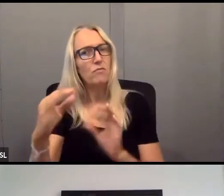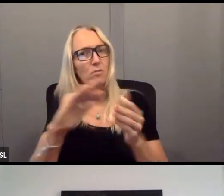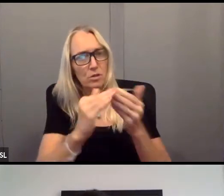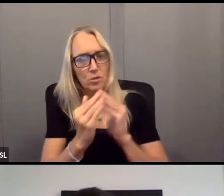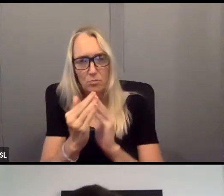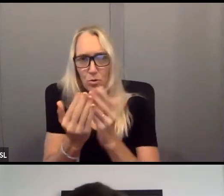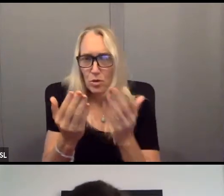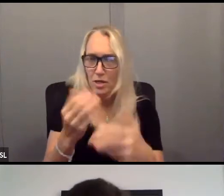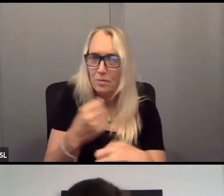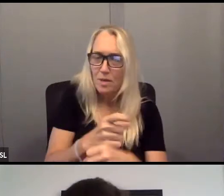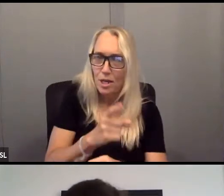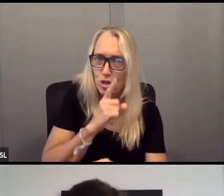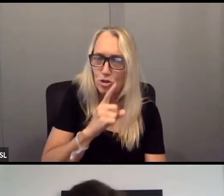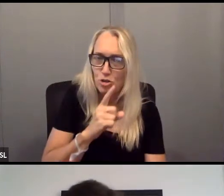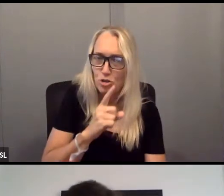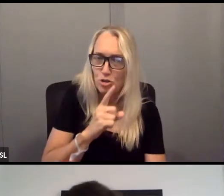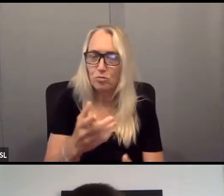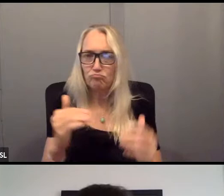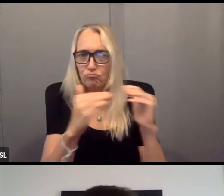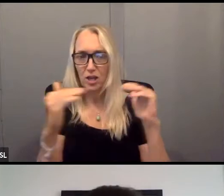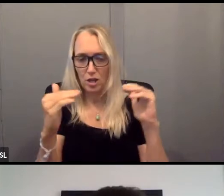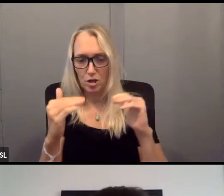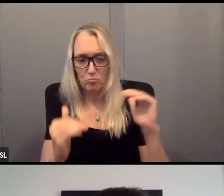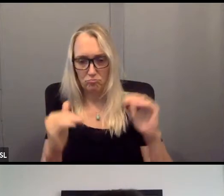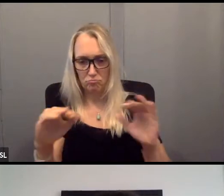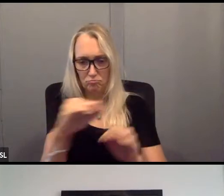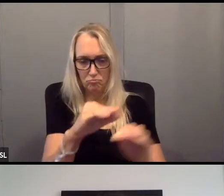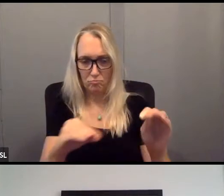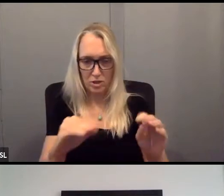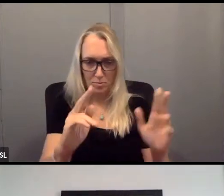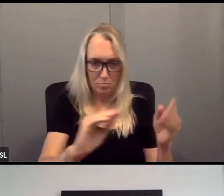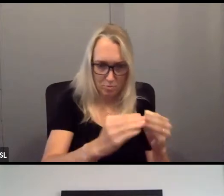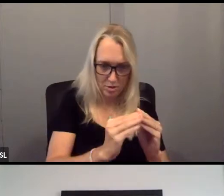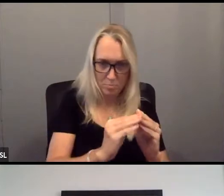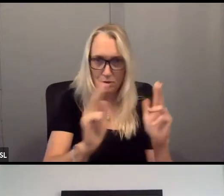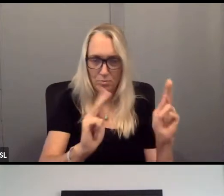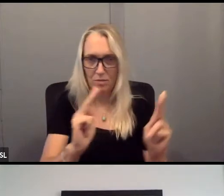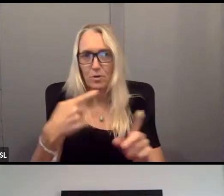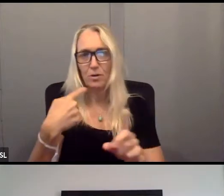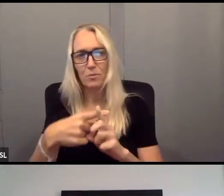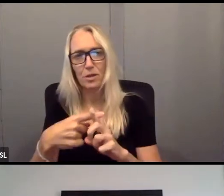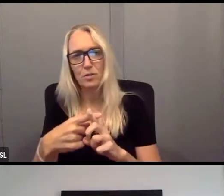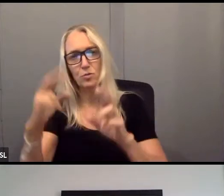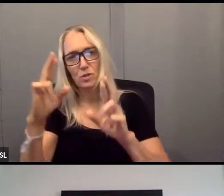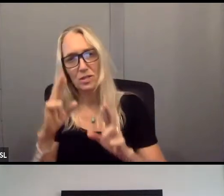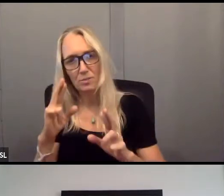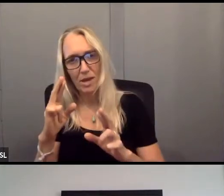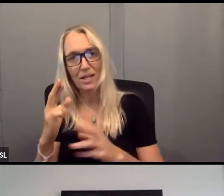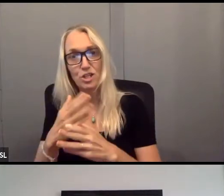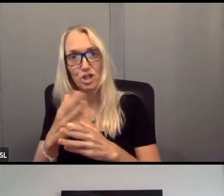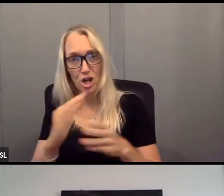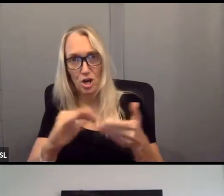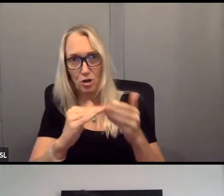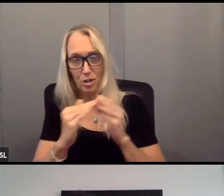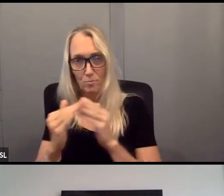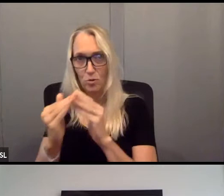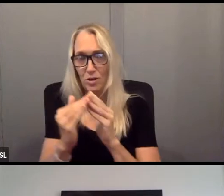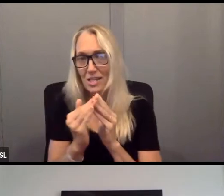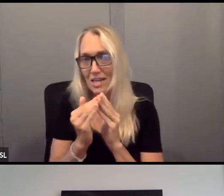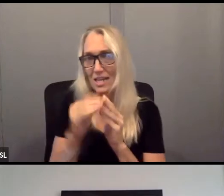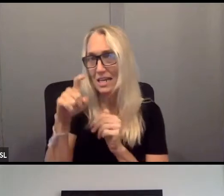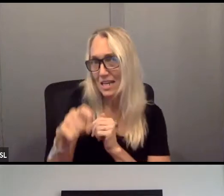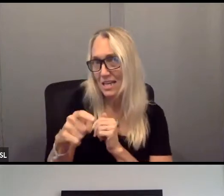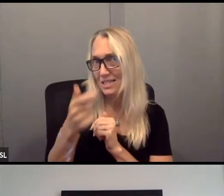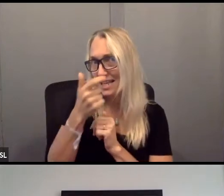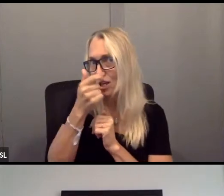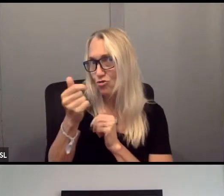to ensure that the districts are fairly balanced in terms of population, but also respect shared community interests.